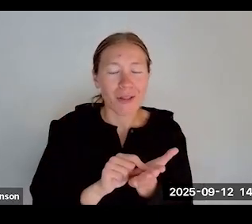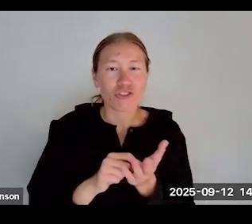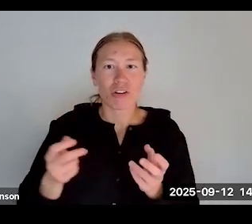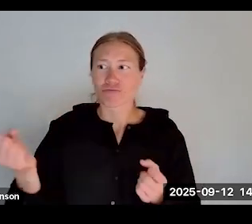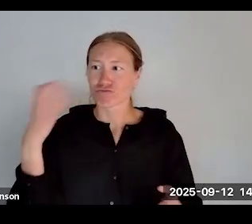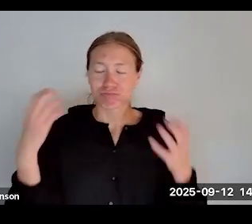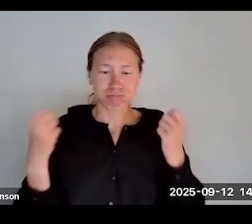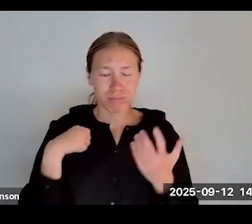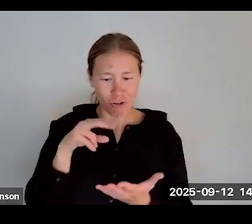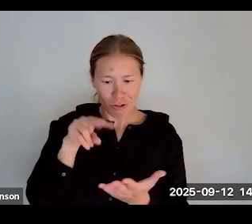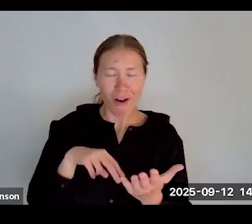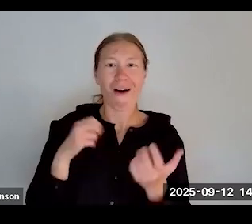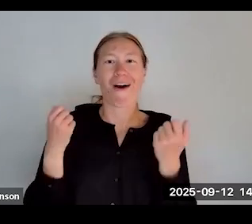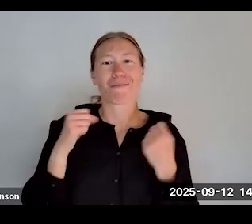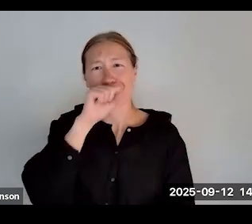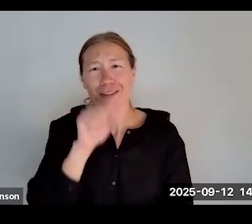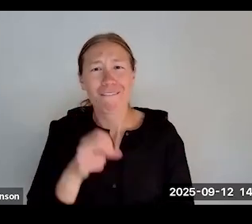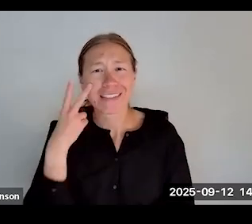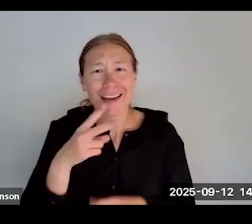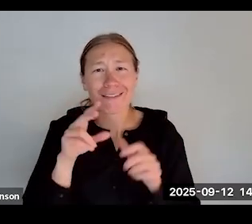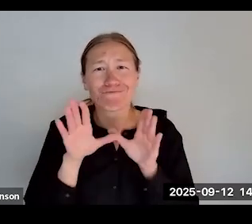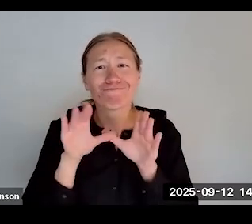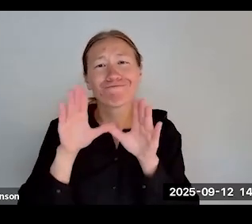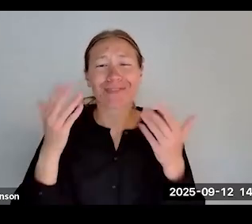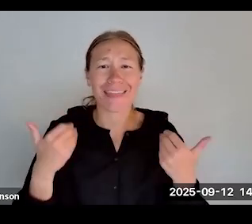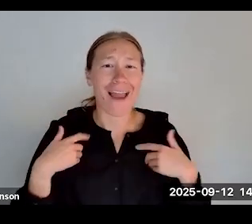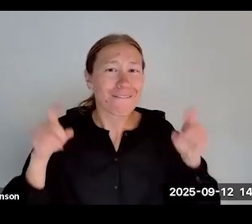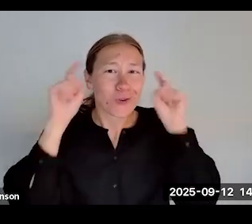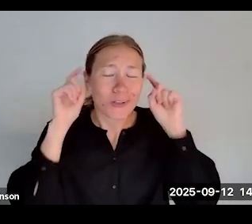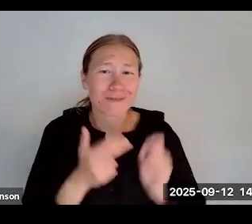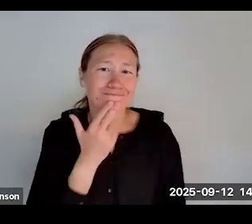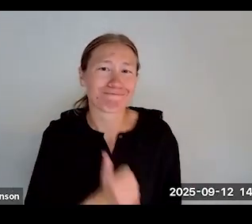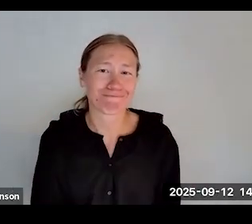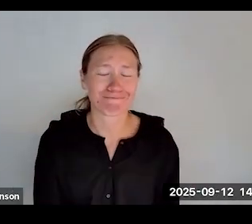seeing a fairy with hearing aids. It's very cute.